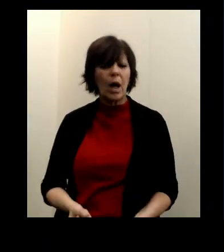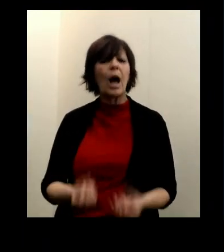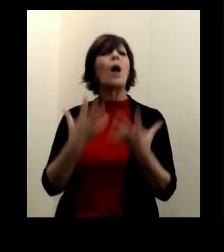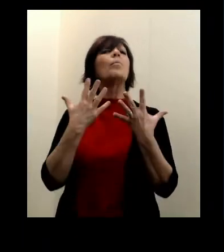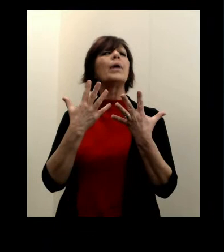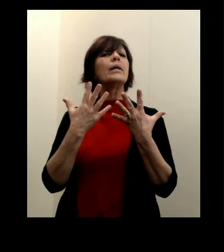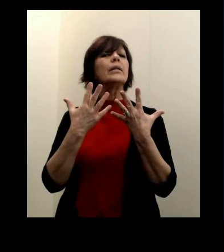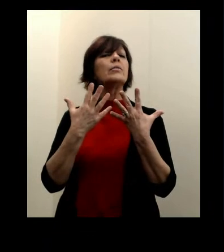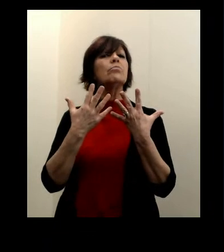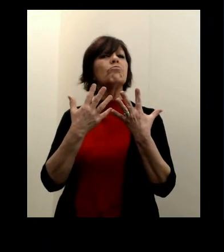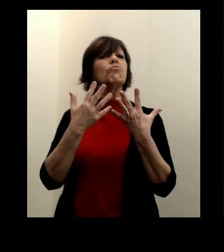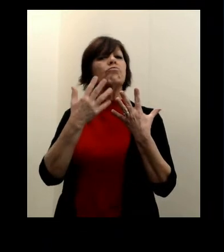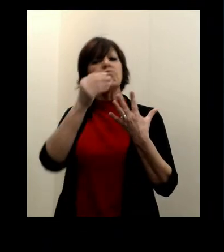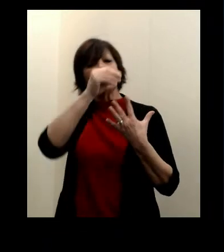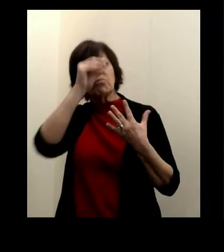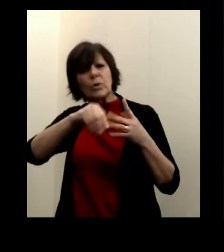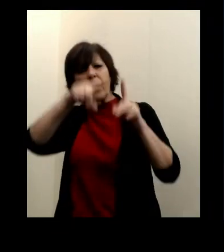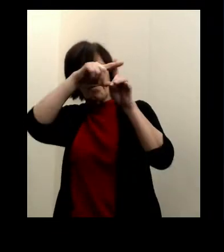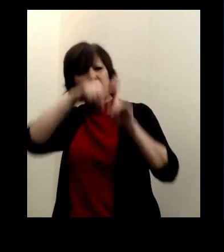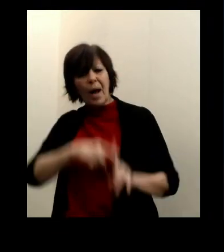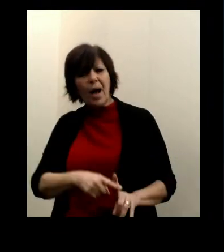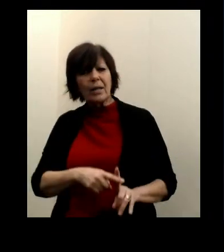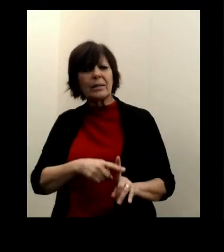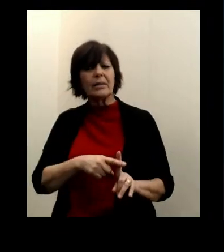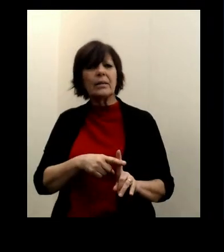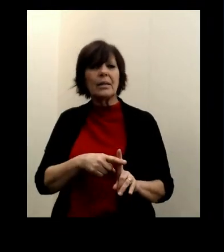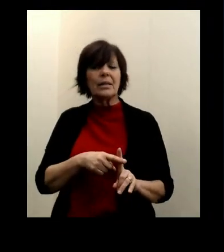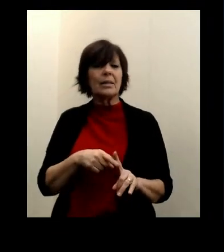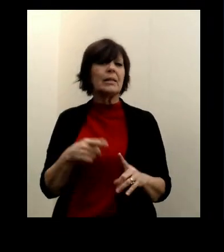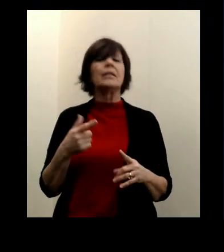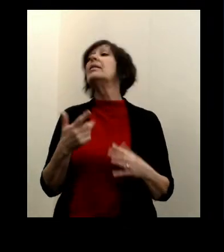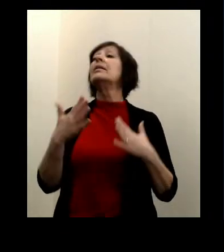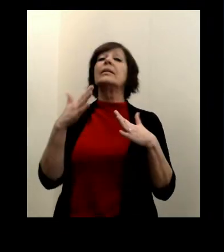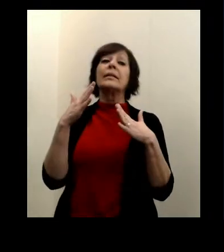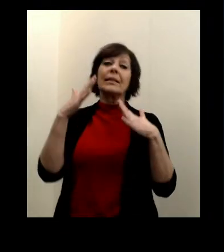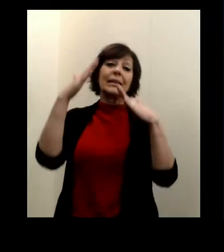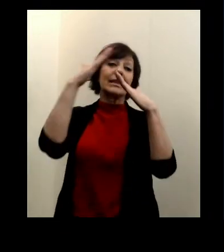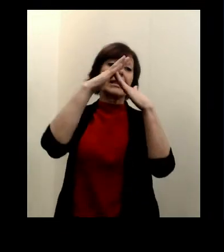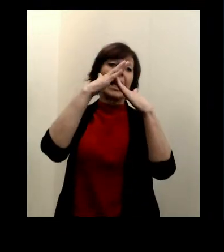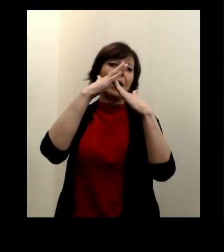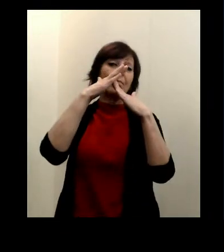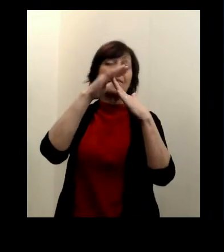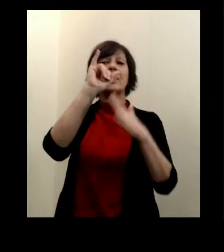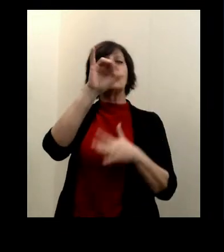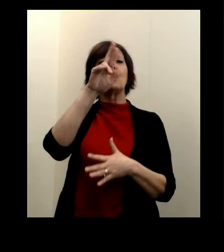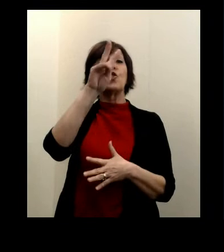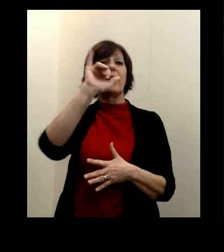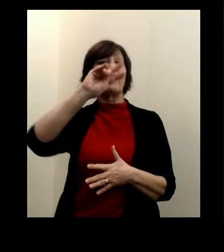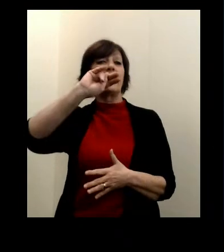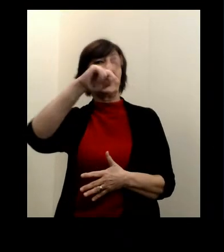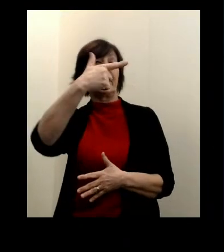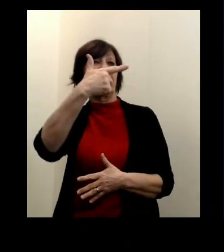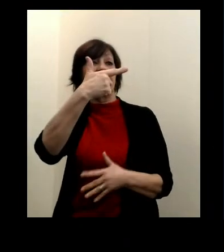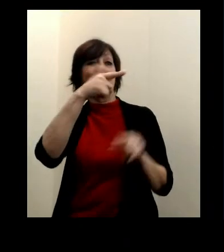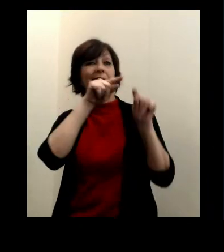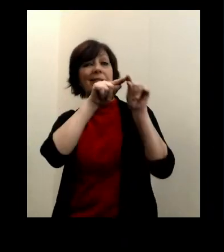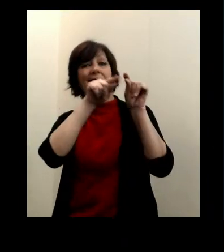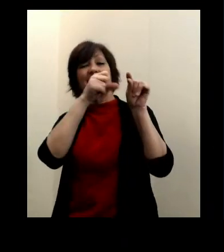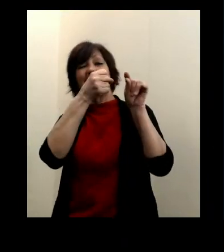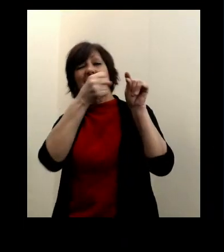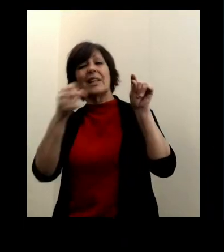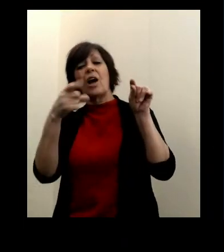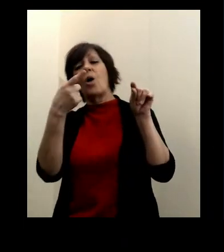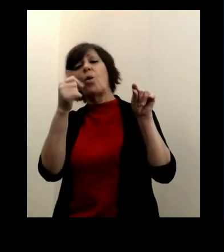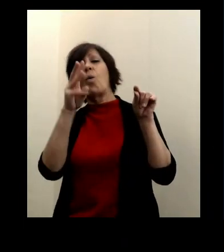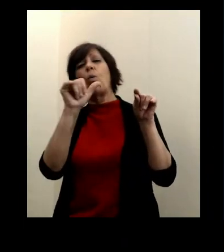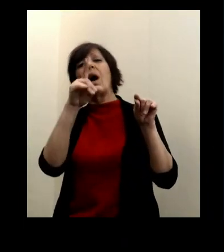percentage of positive in a zip code, with the highest being actually the Irving zip code, followed by Gowanda